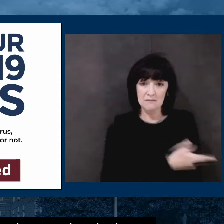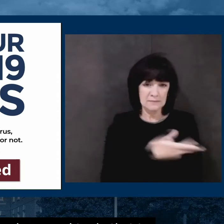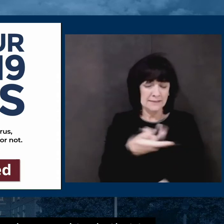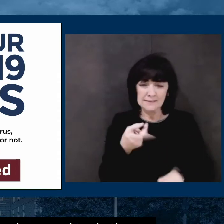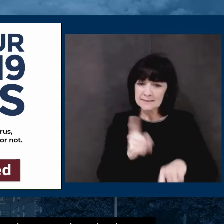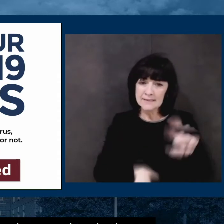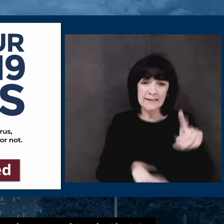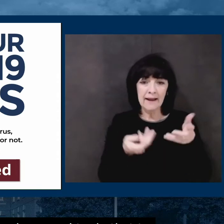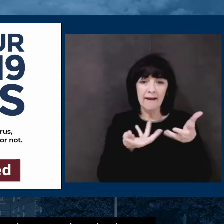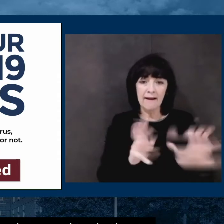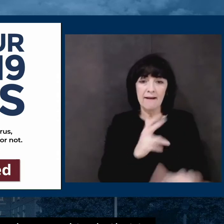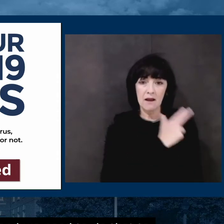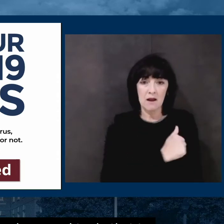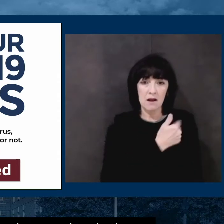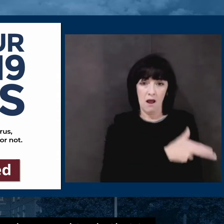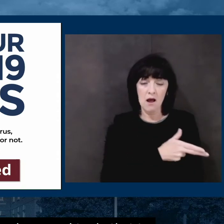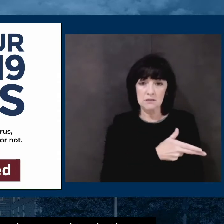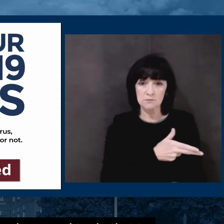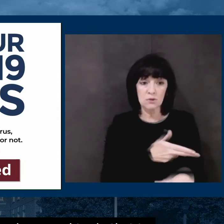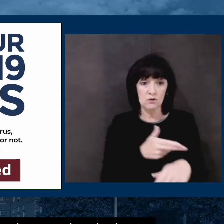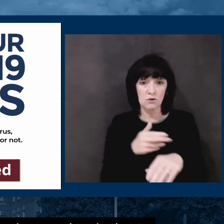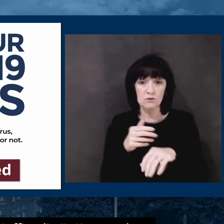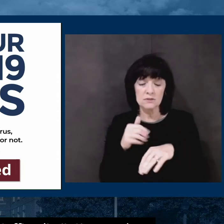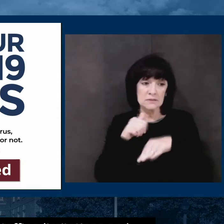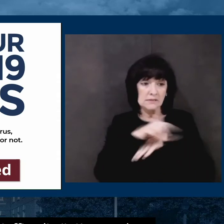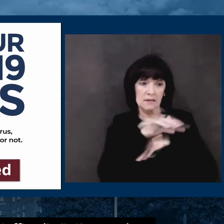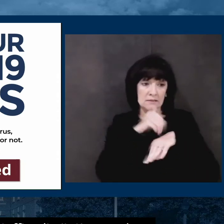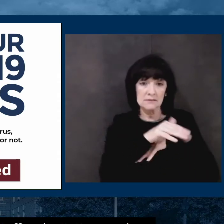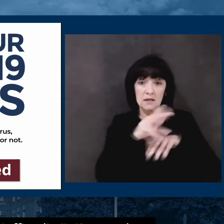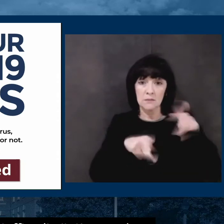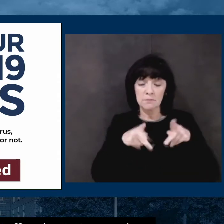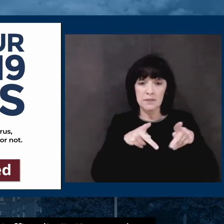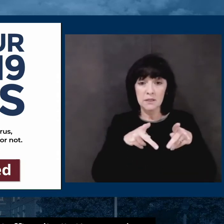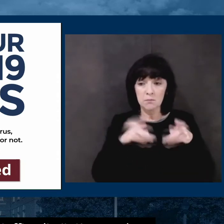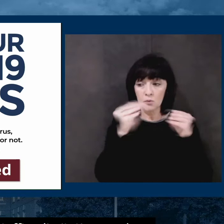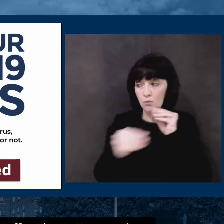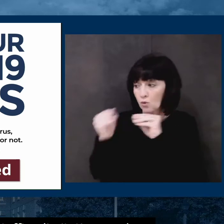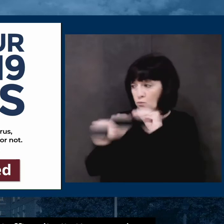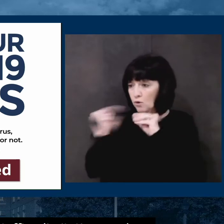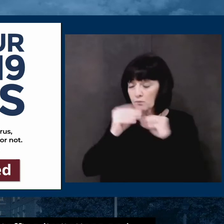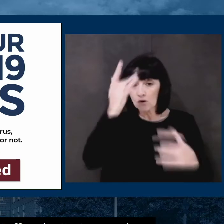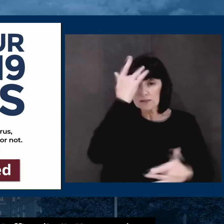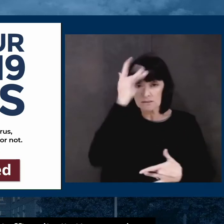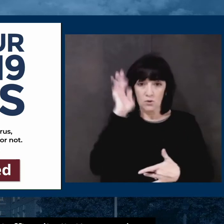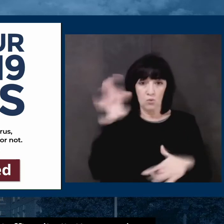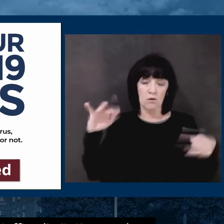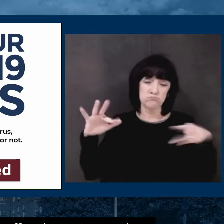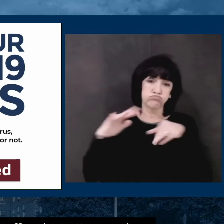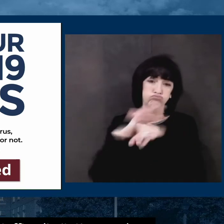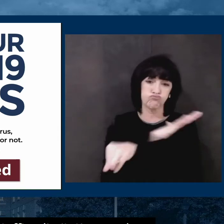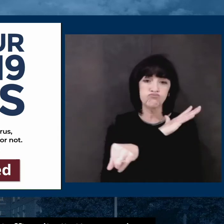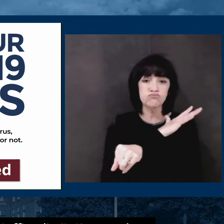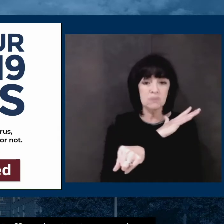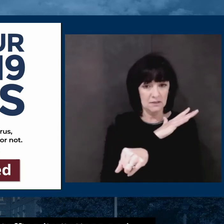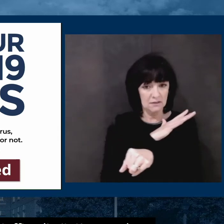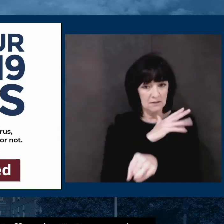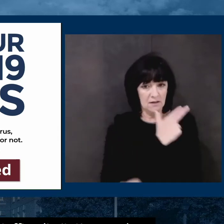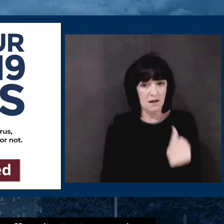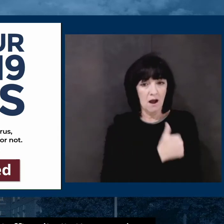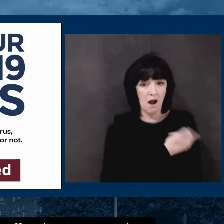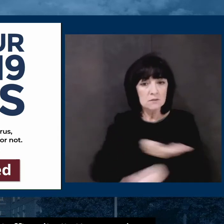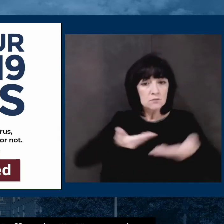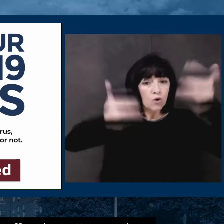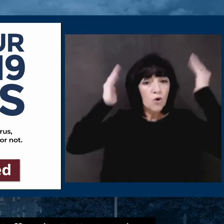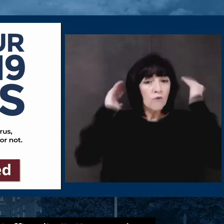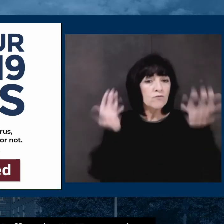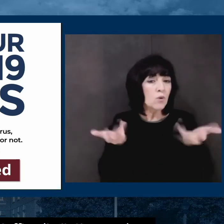staffing limitations in each of the hospitals. We need to stamp it out to keep businesses alive and operating to the